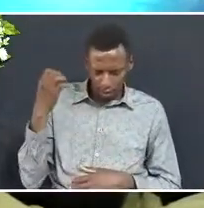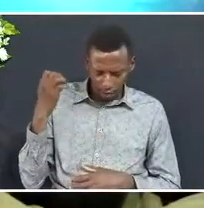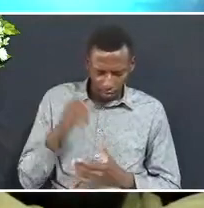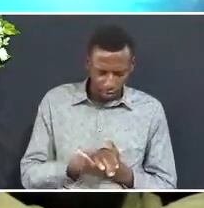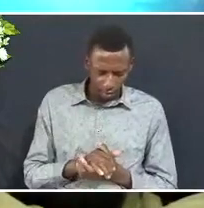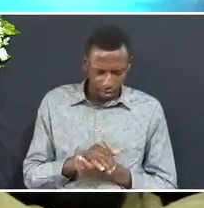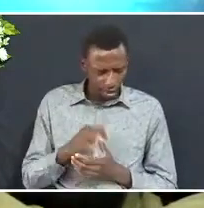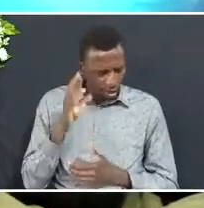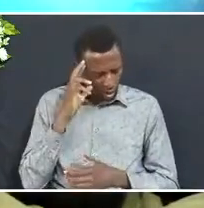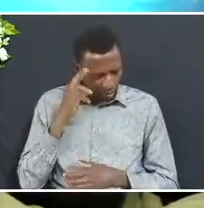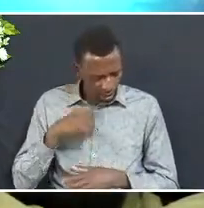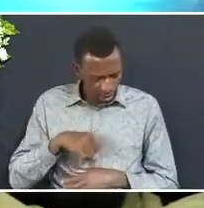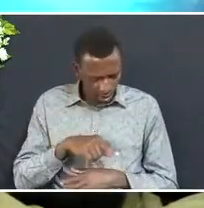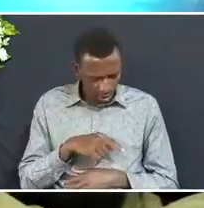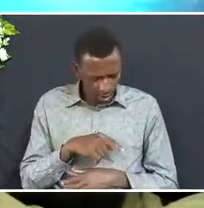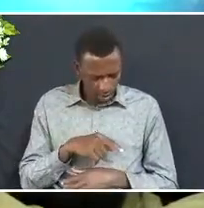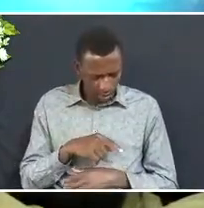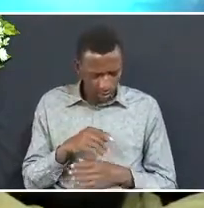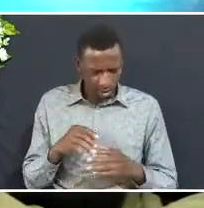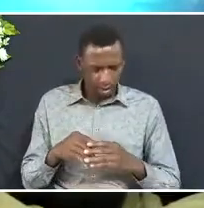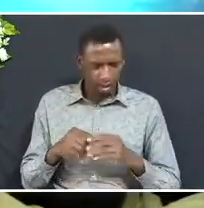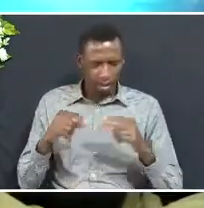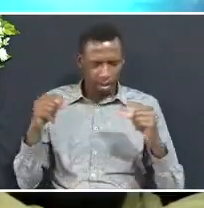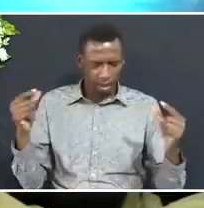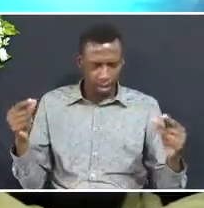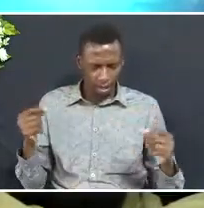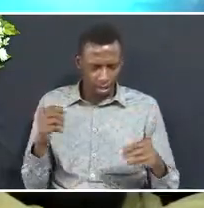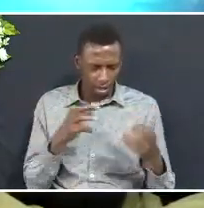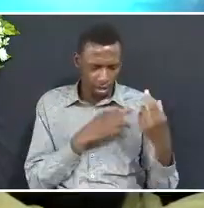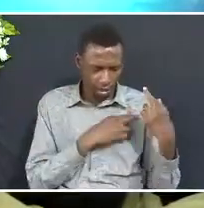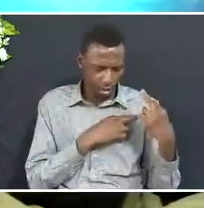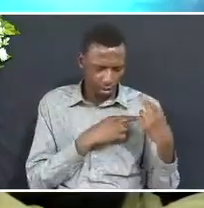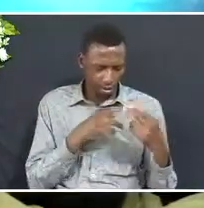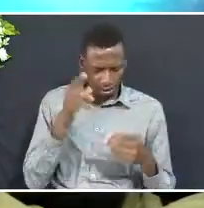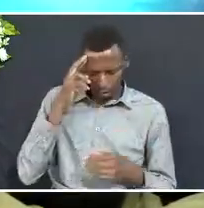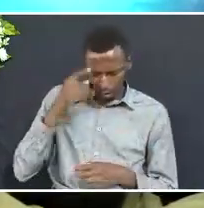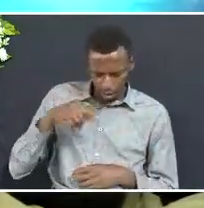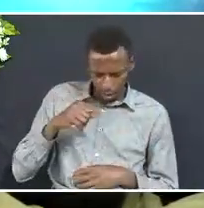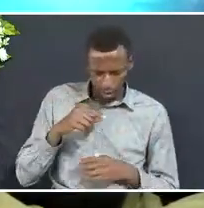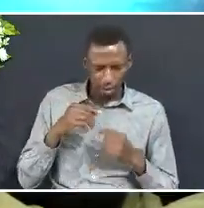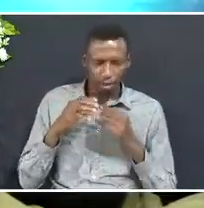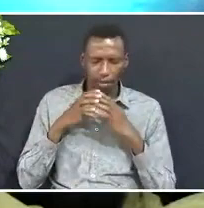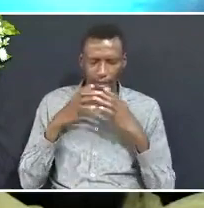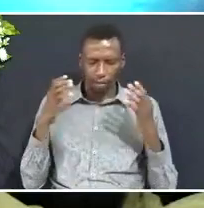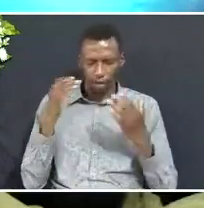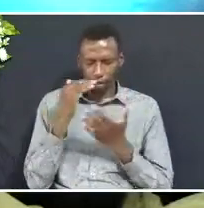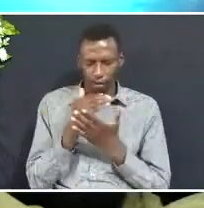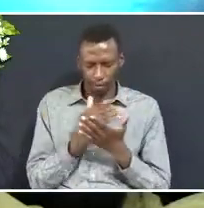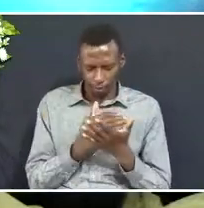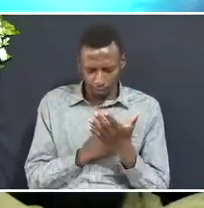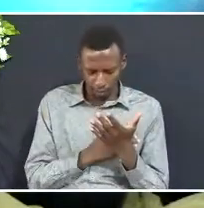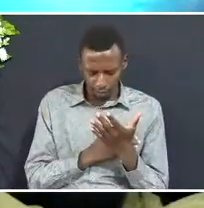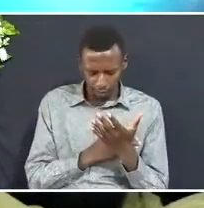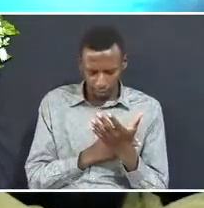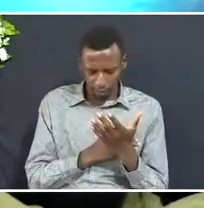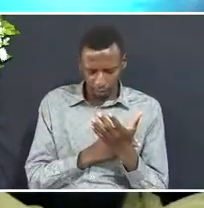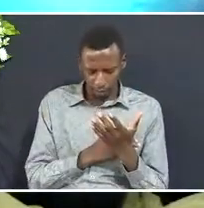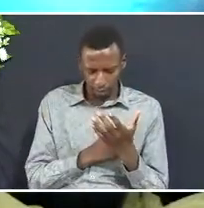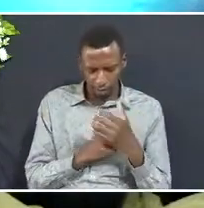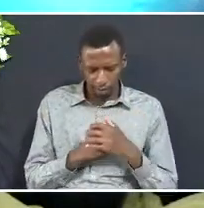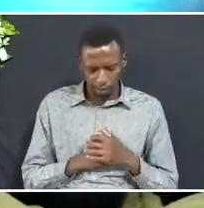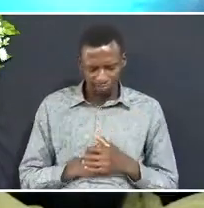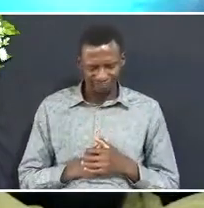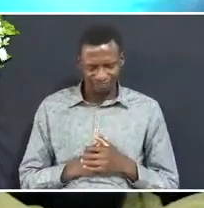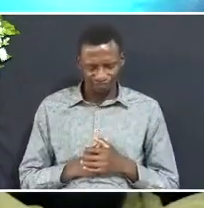reminded us of the medical missionaries' work. You reminded us of the chaplaincy programs in schools, in hospitals, and their